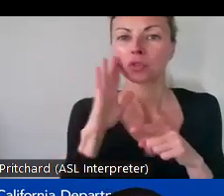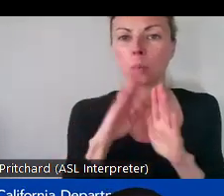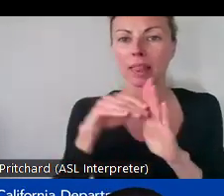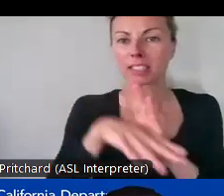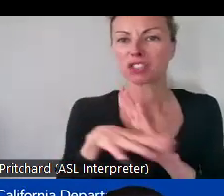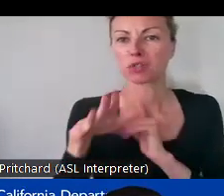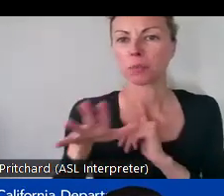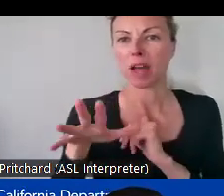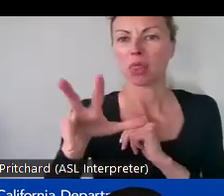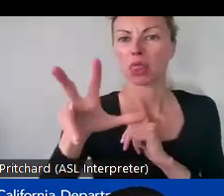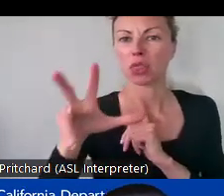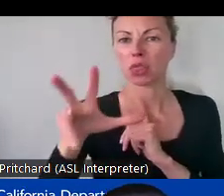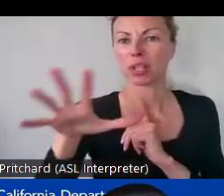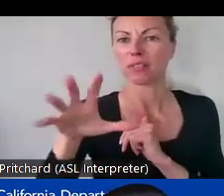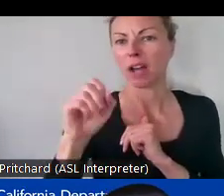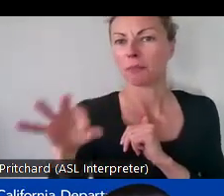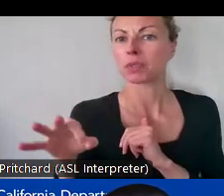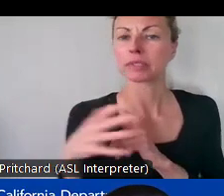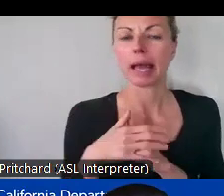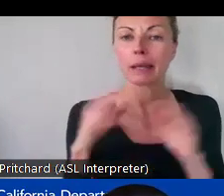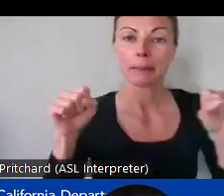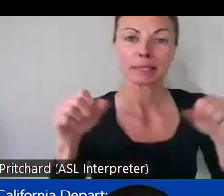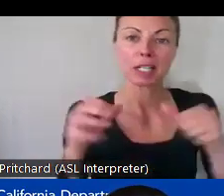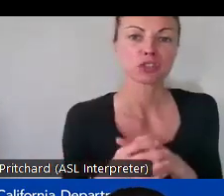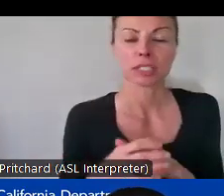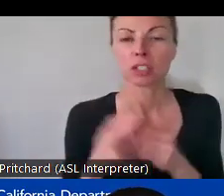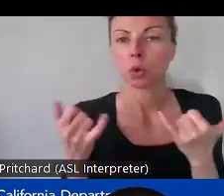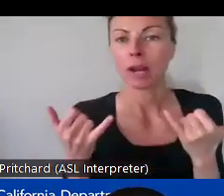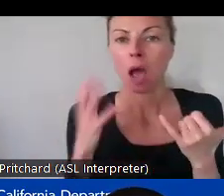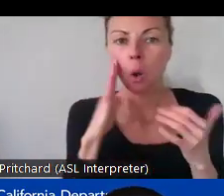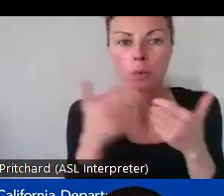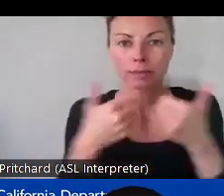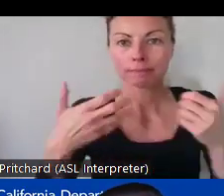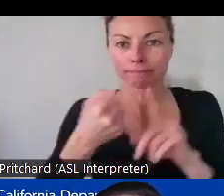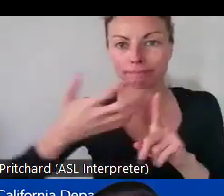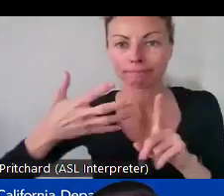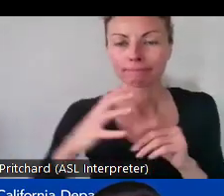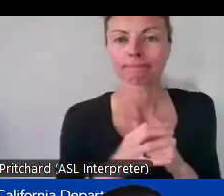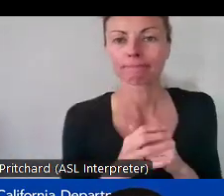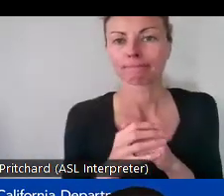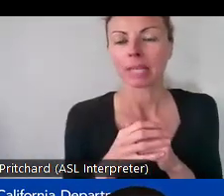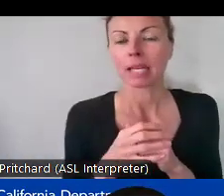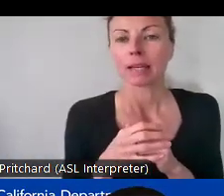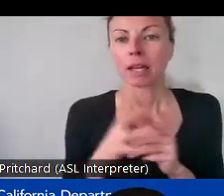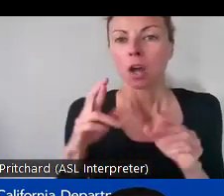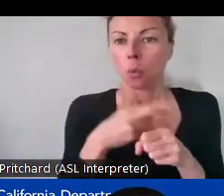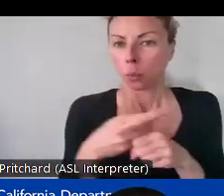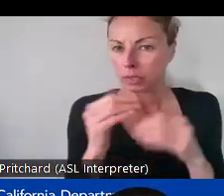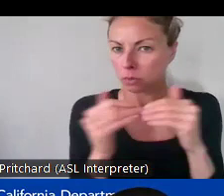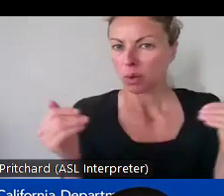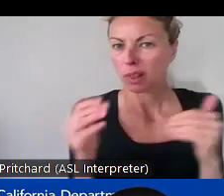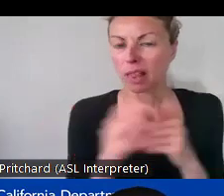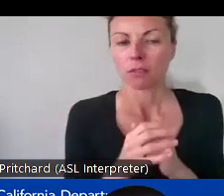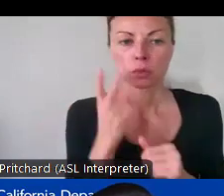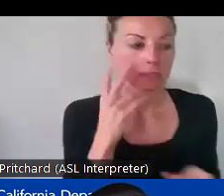about 35%, but 35% potentially. And so we're able to break these data out at the regional level, which may be helpful to you. I want to emphasize the importance